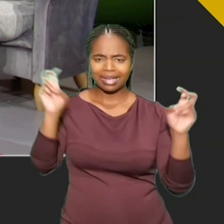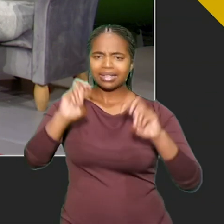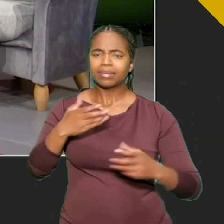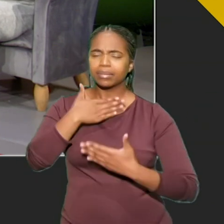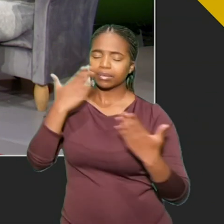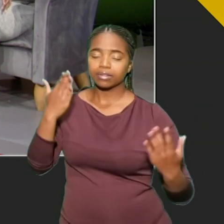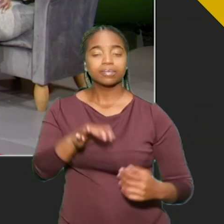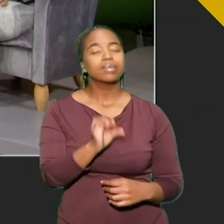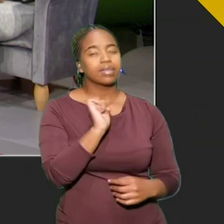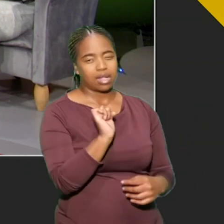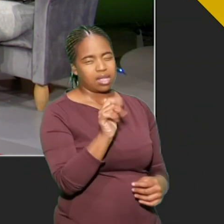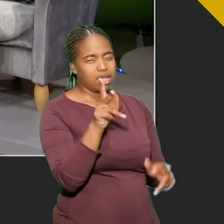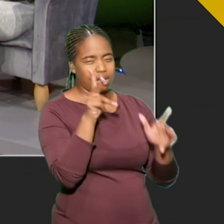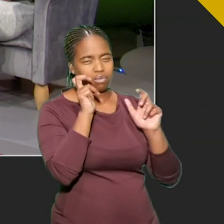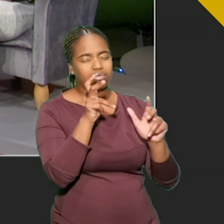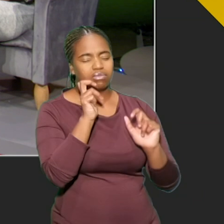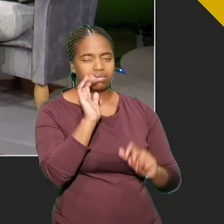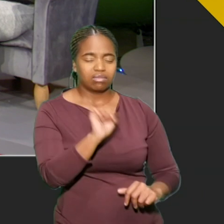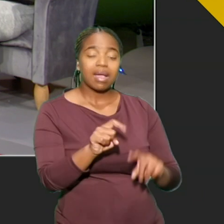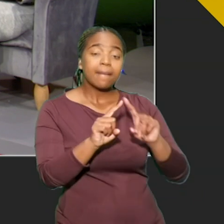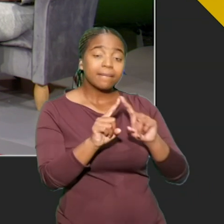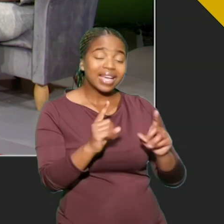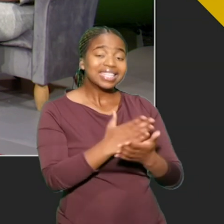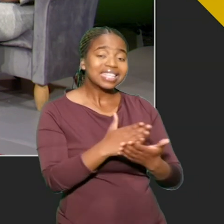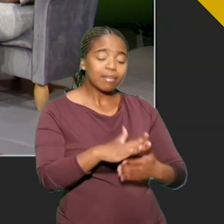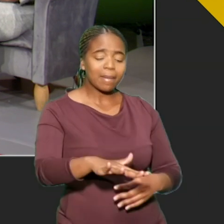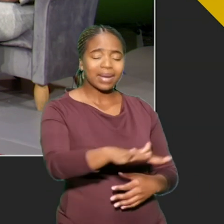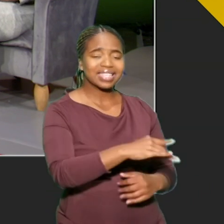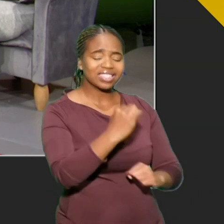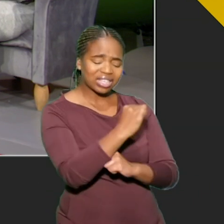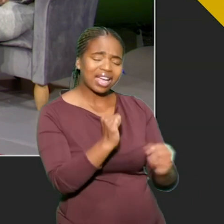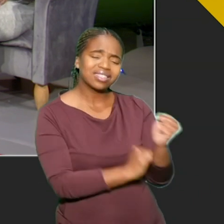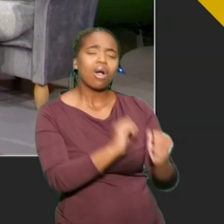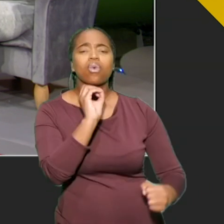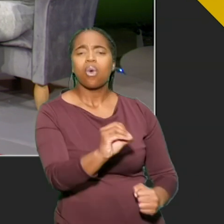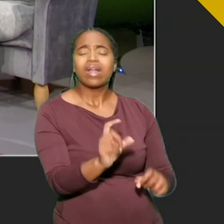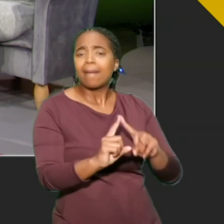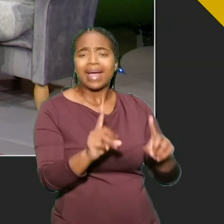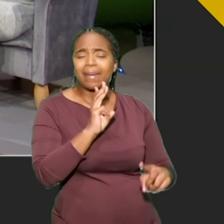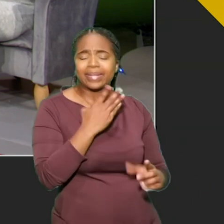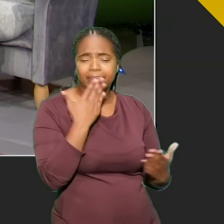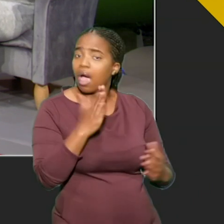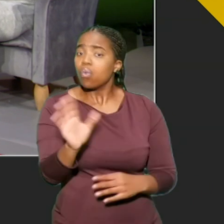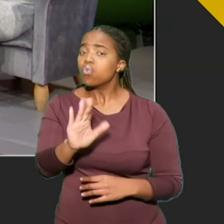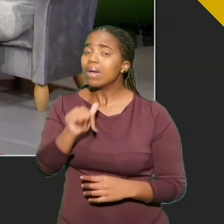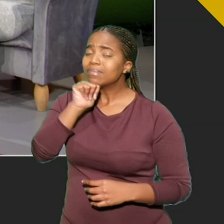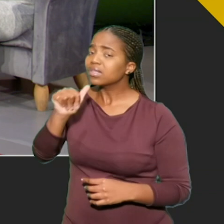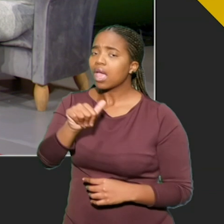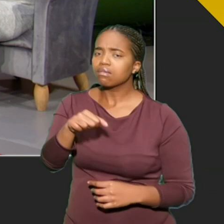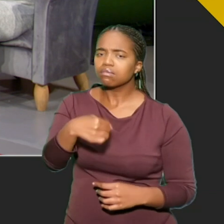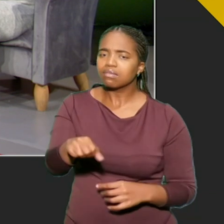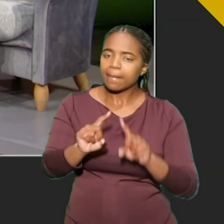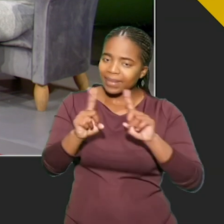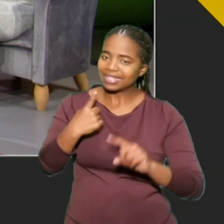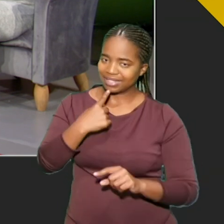there. But let's talk about the places that have been there structurally. I'm not denying those. I'm just saying when